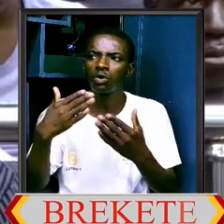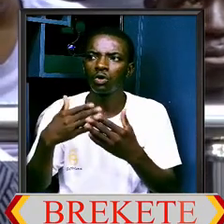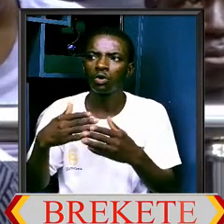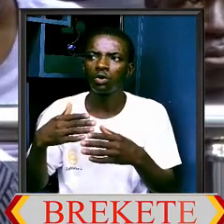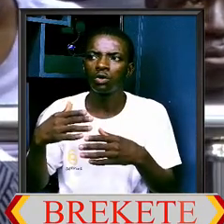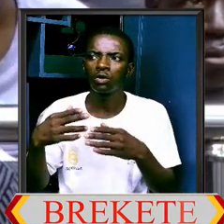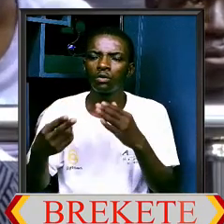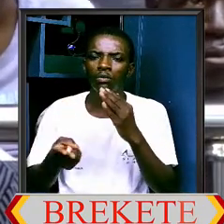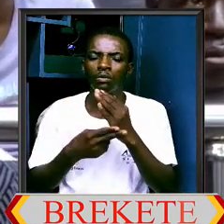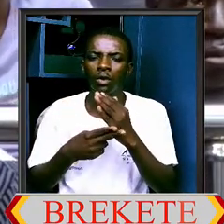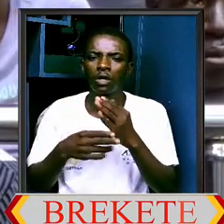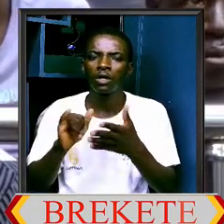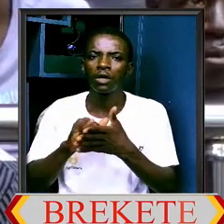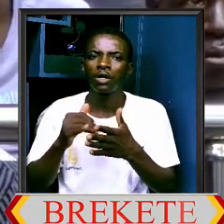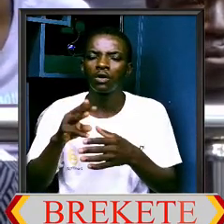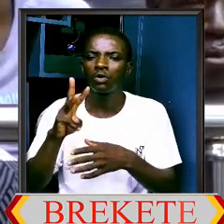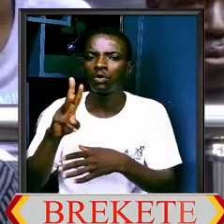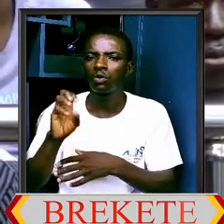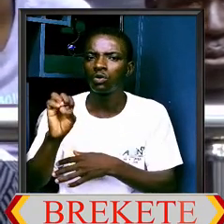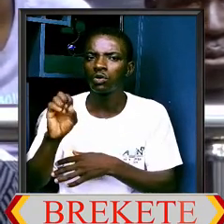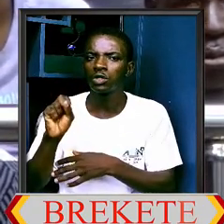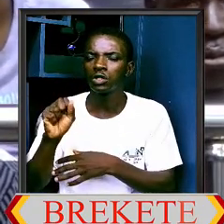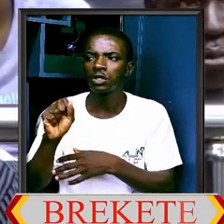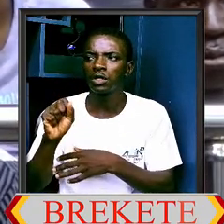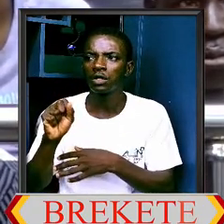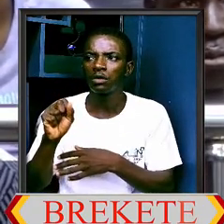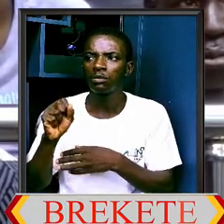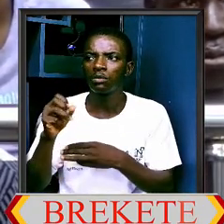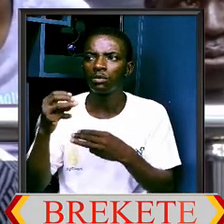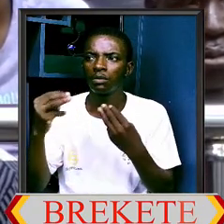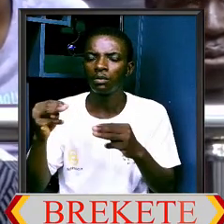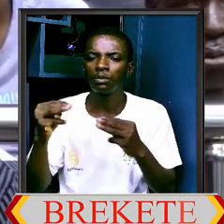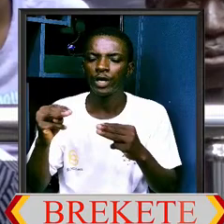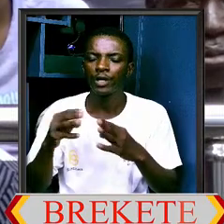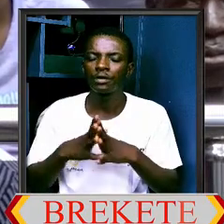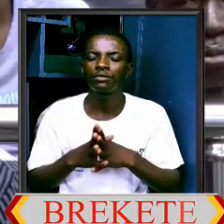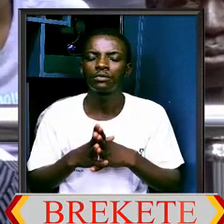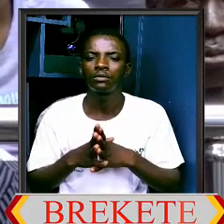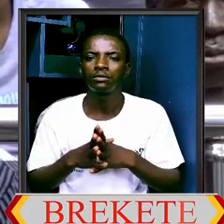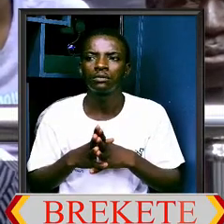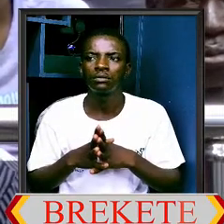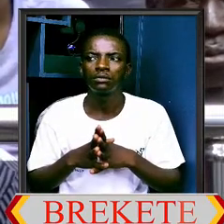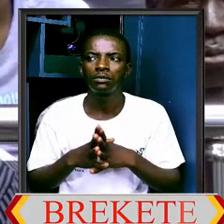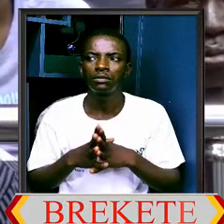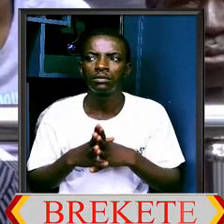way get account for GT Bank, Use? Use Market.